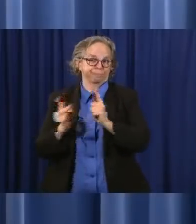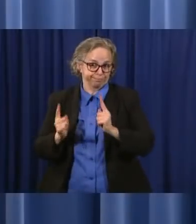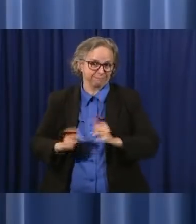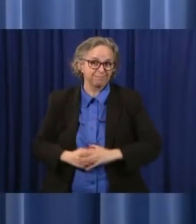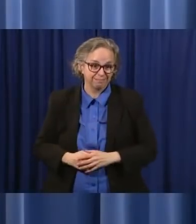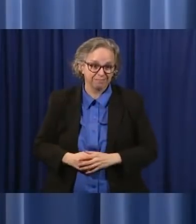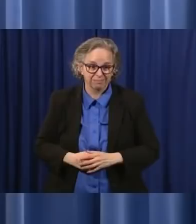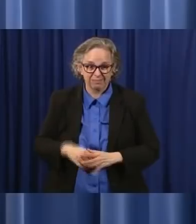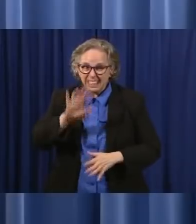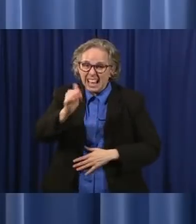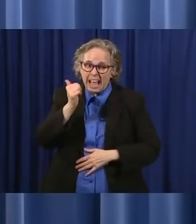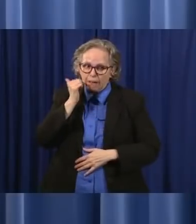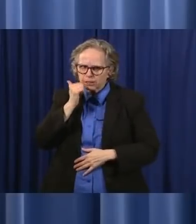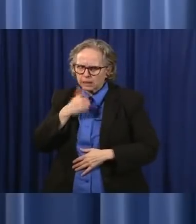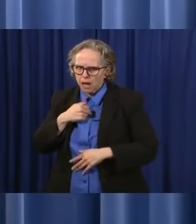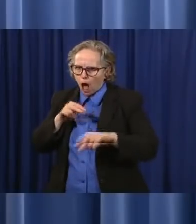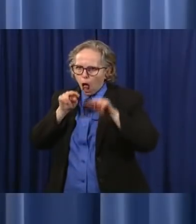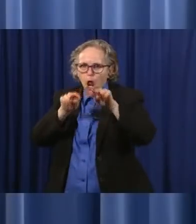Ohio.